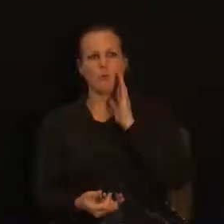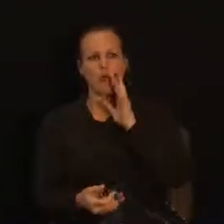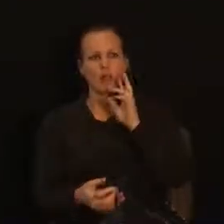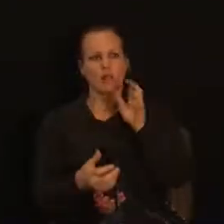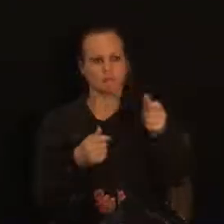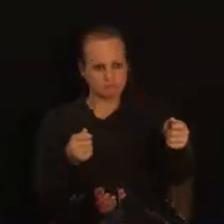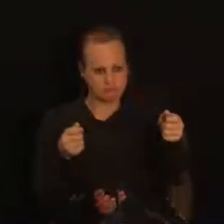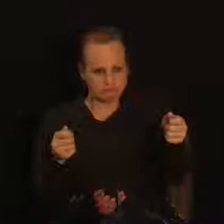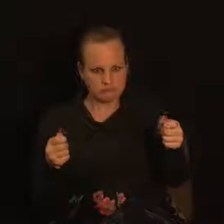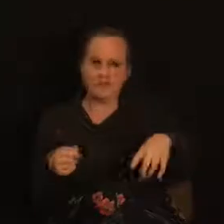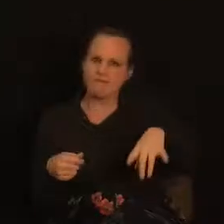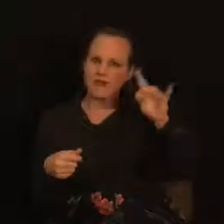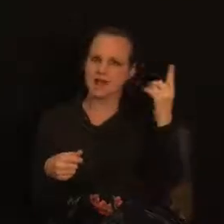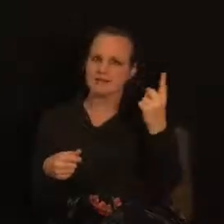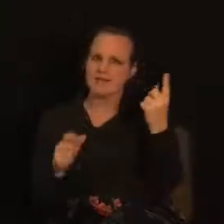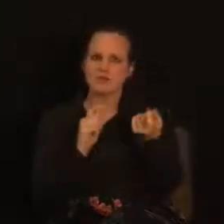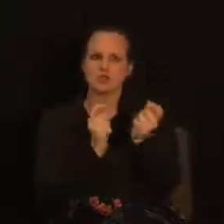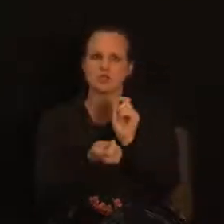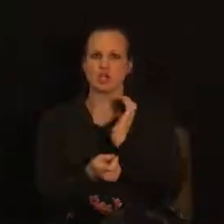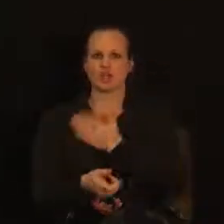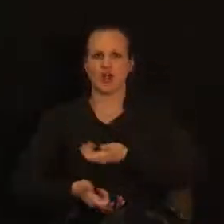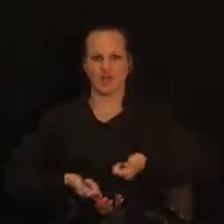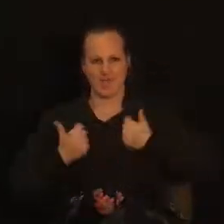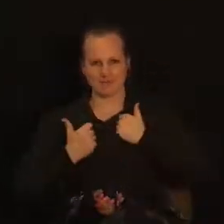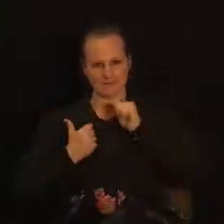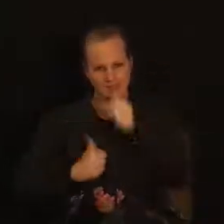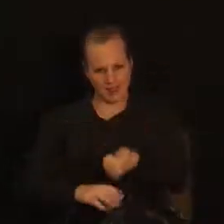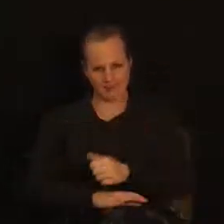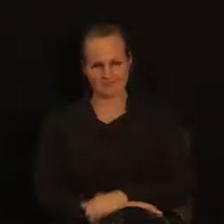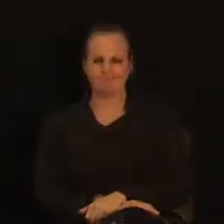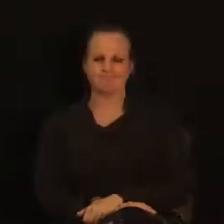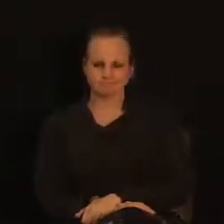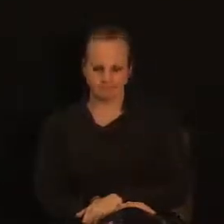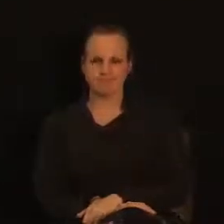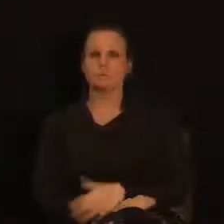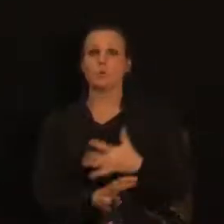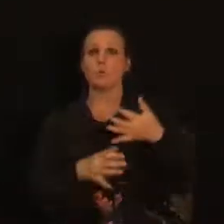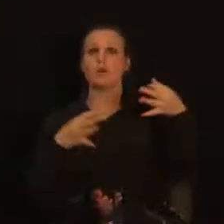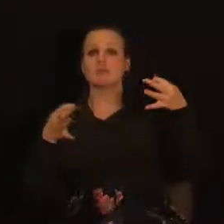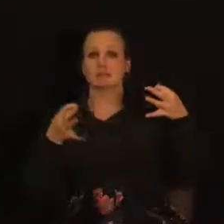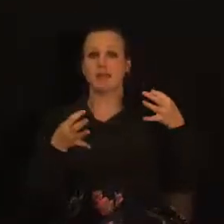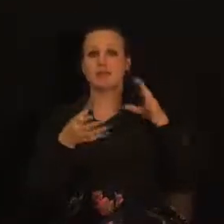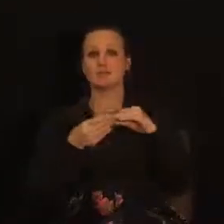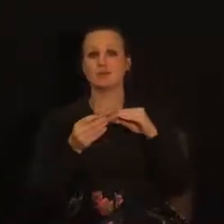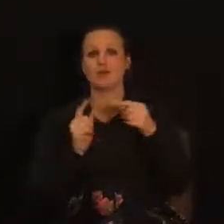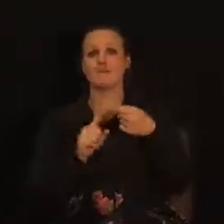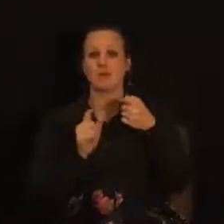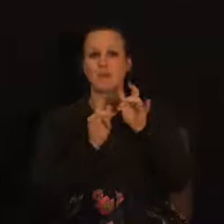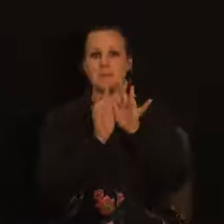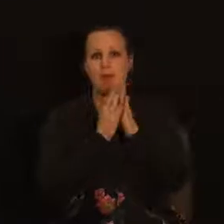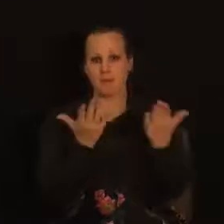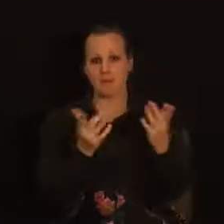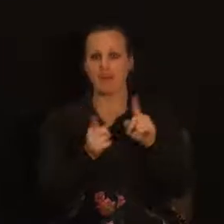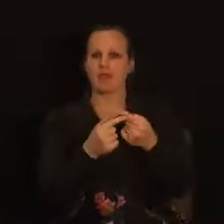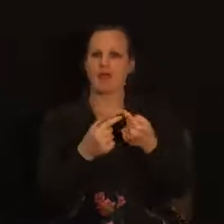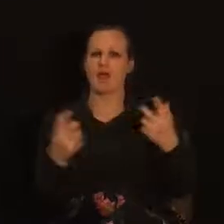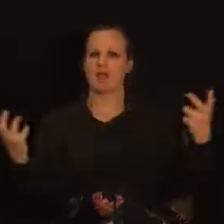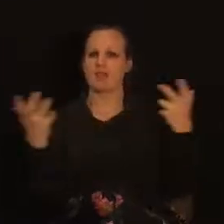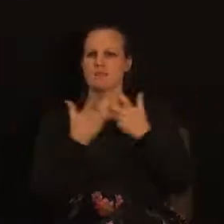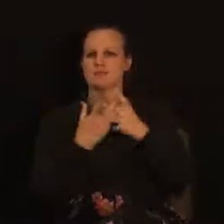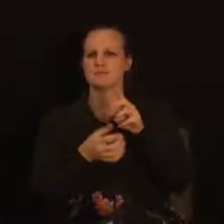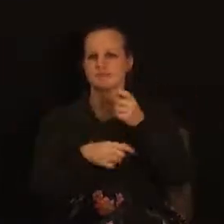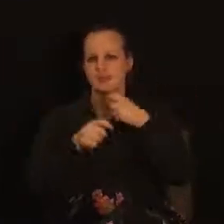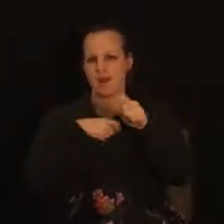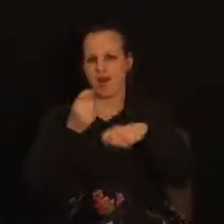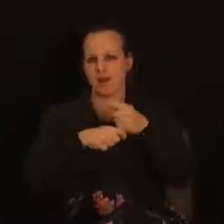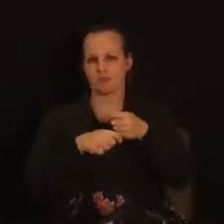what we find. Now, I want to tell you a story from the Bible, and then I'll tie it all together, and it's found in Acts